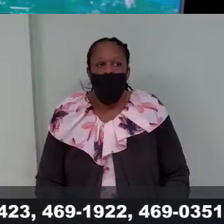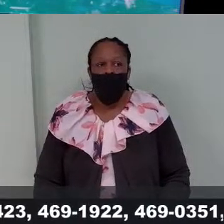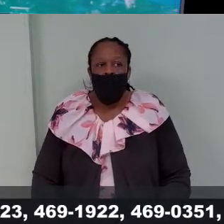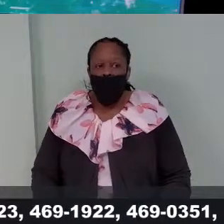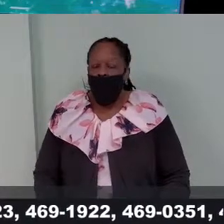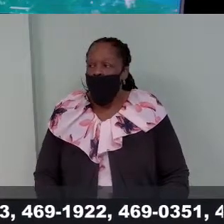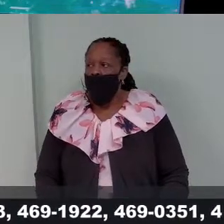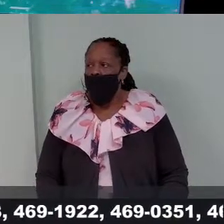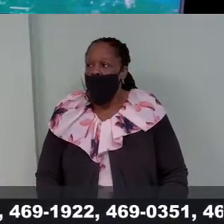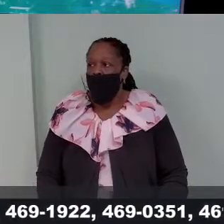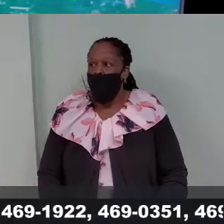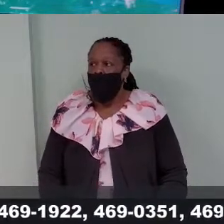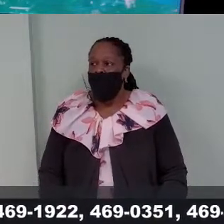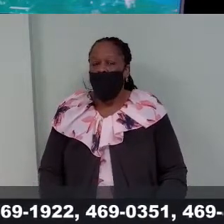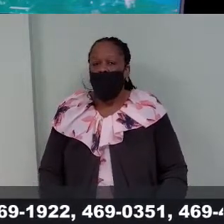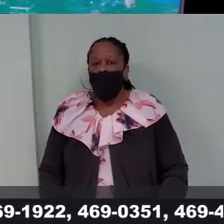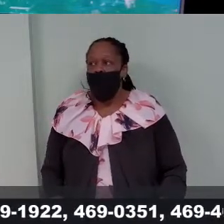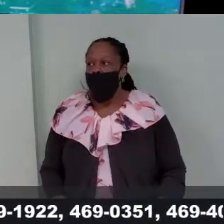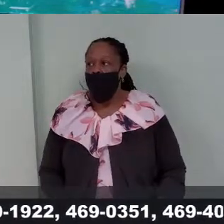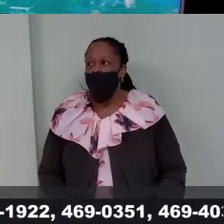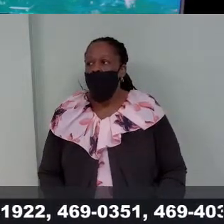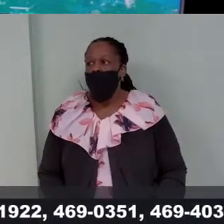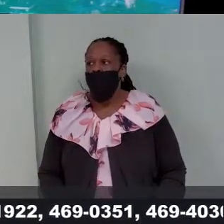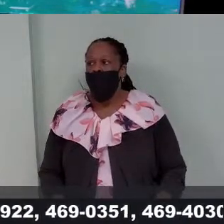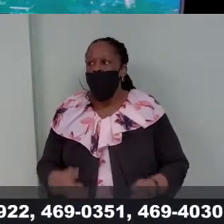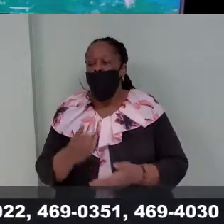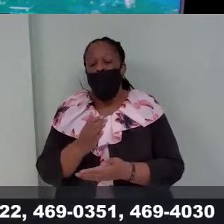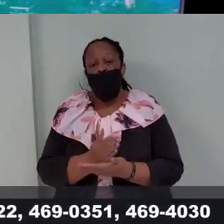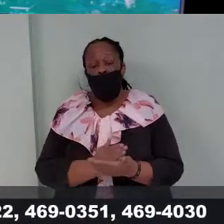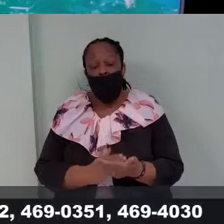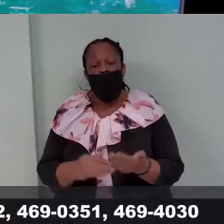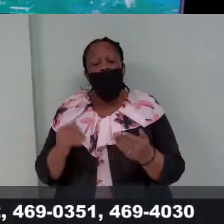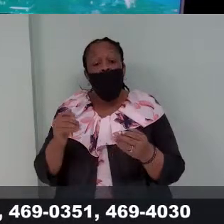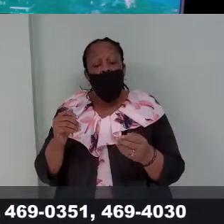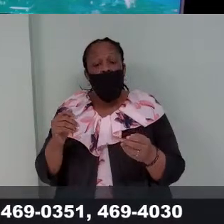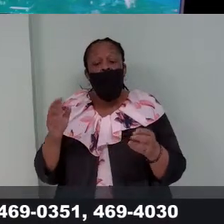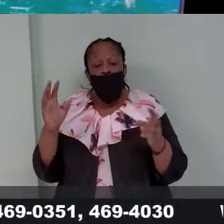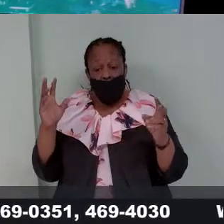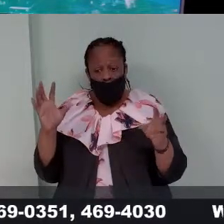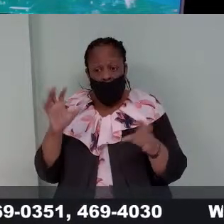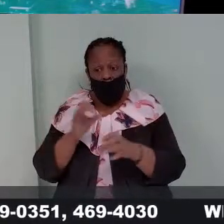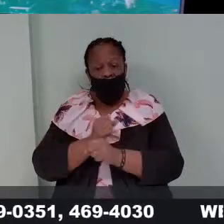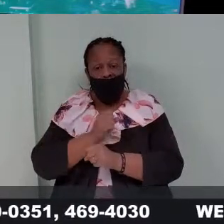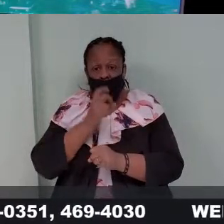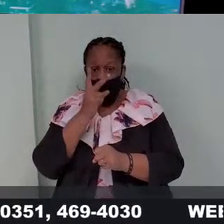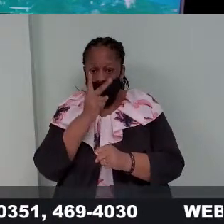those operators would have received an average of 2 jobs, on